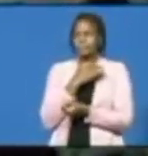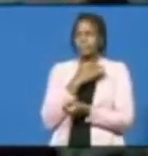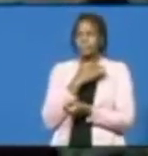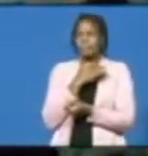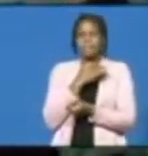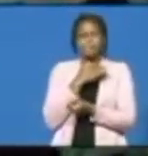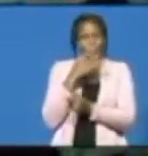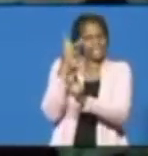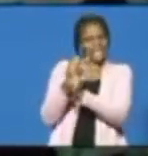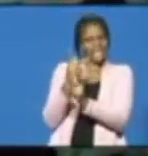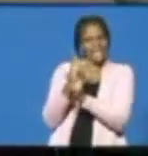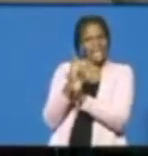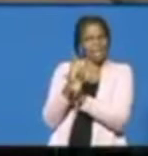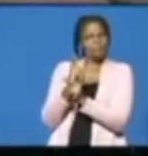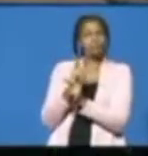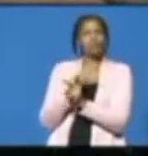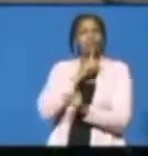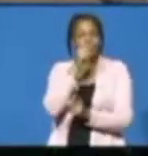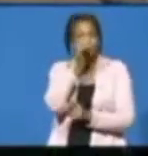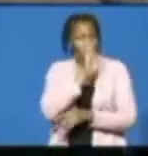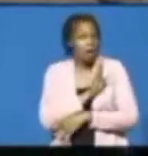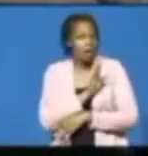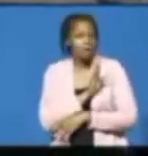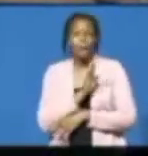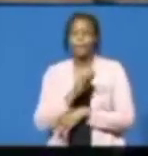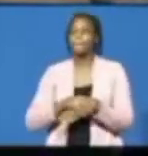preserve the truth of God.